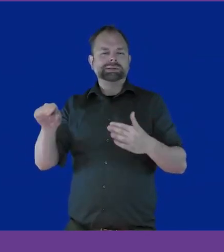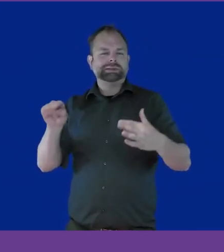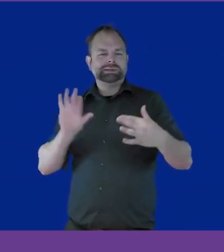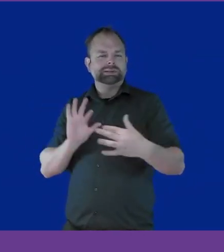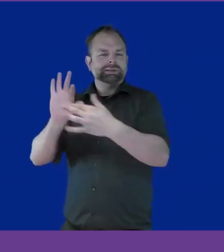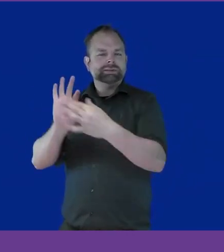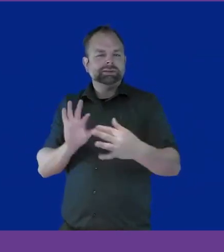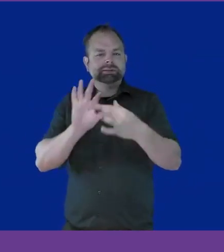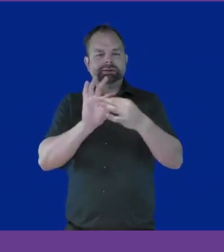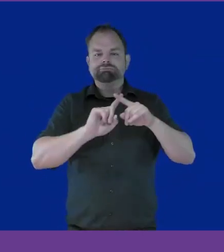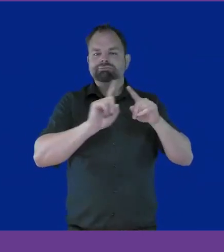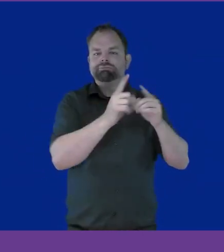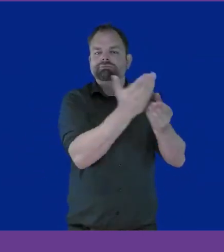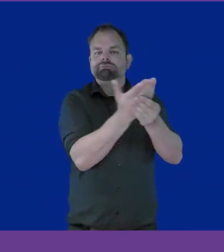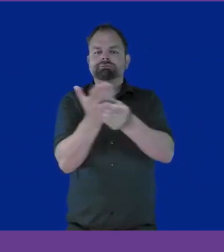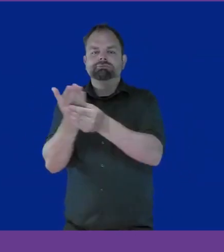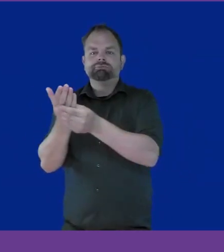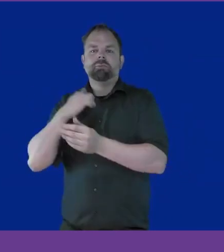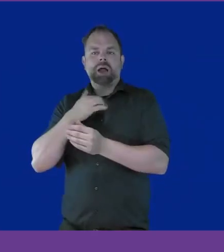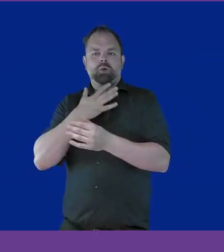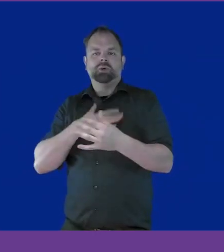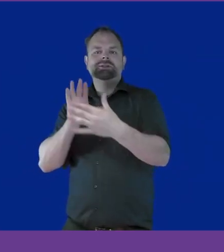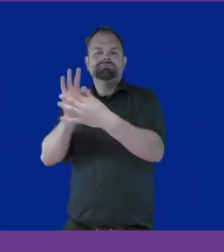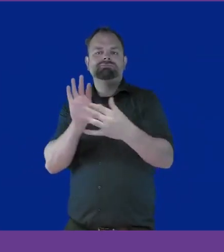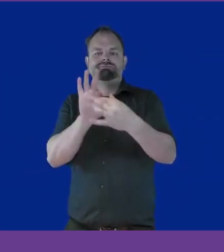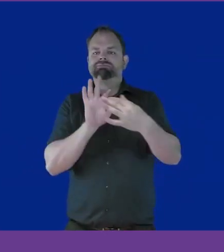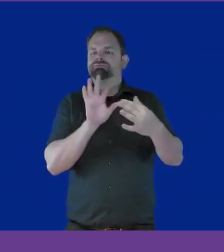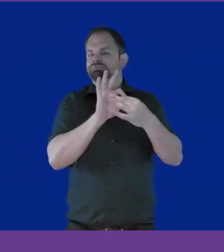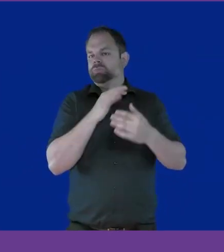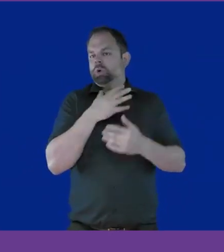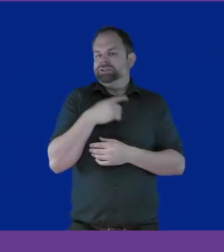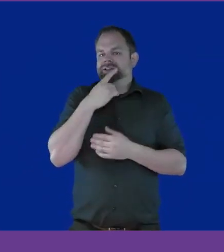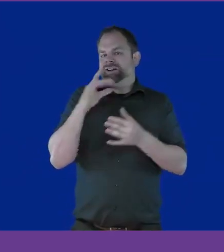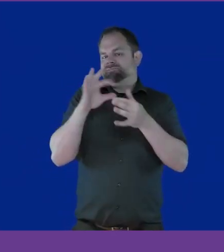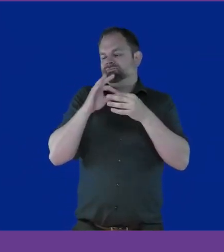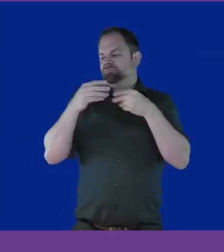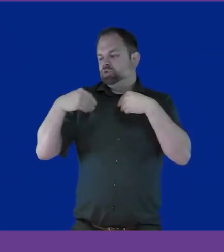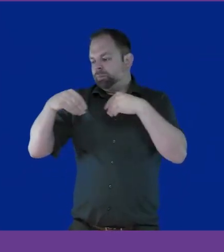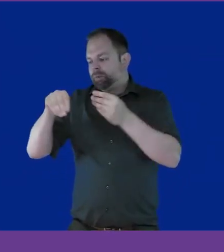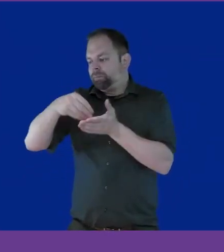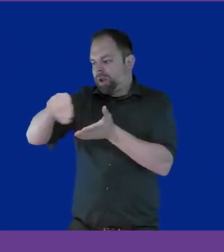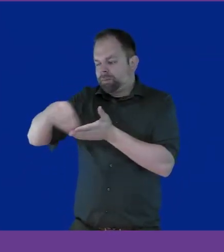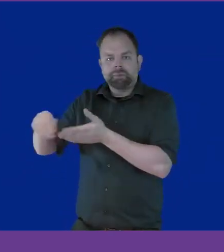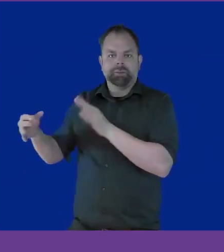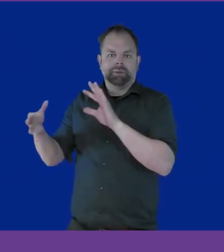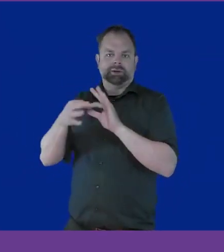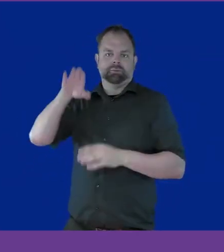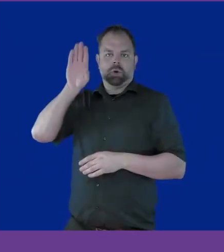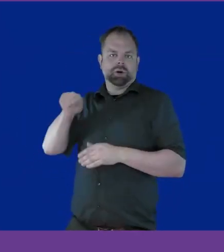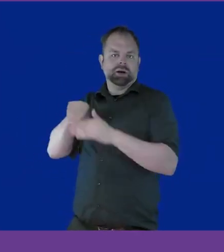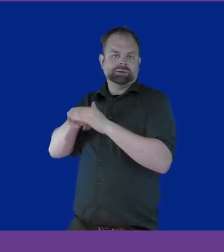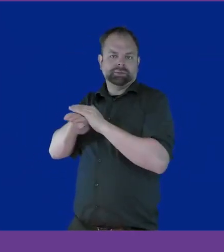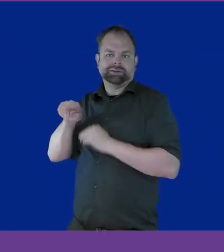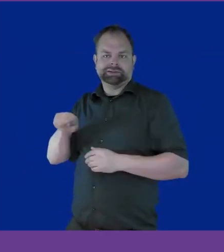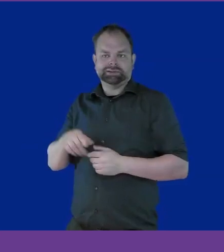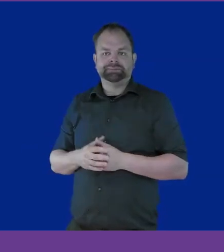And perhaps one thing I would add, taking into account the discussion on the information that